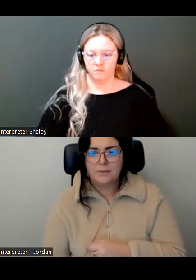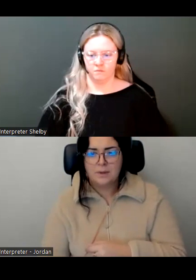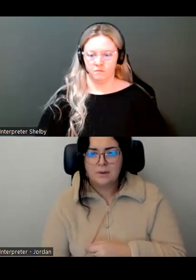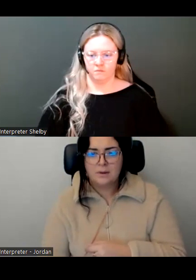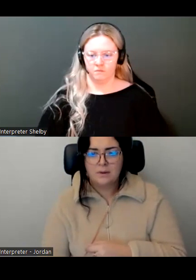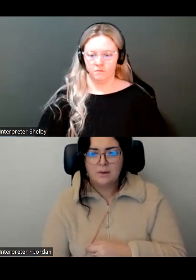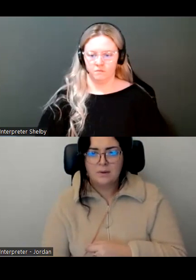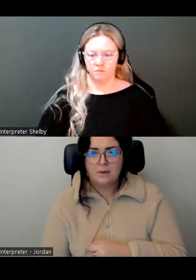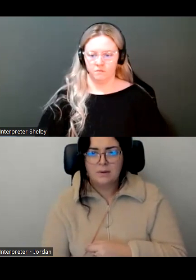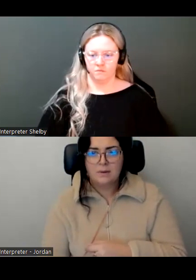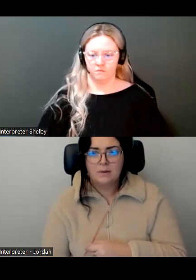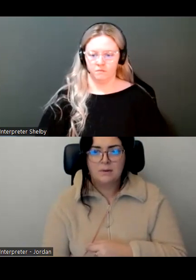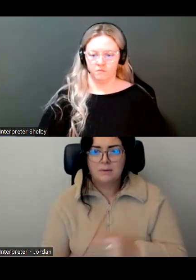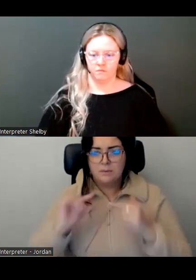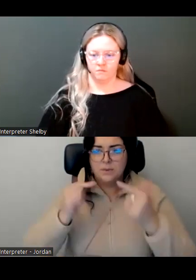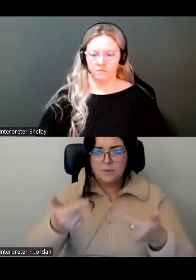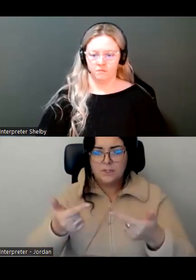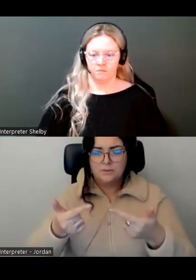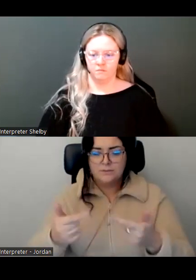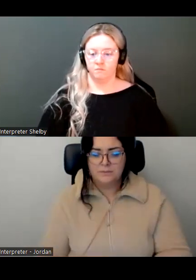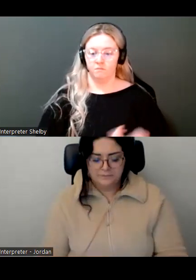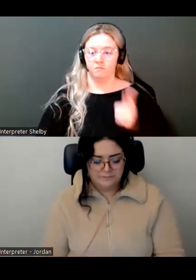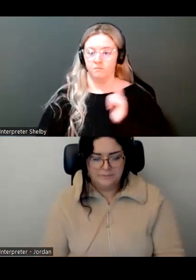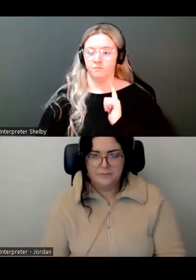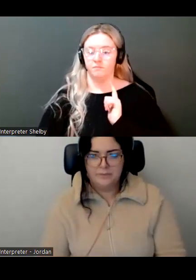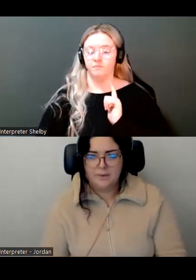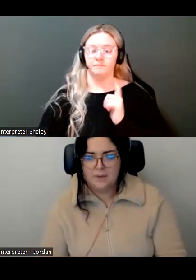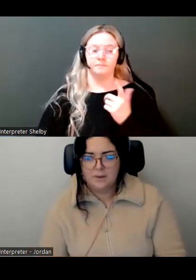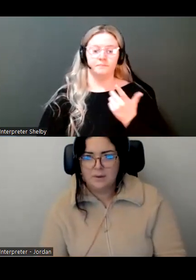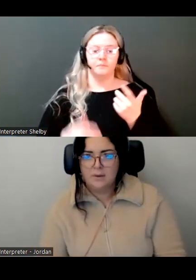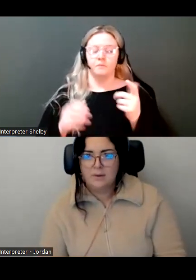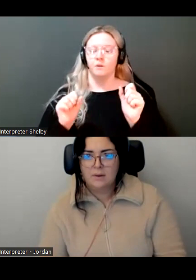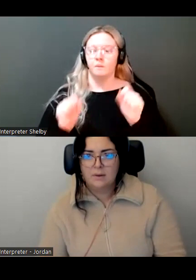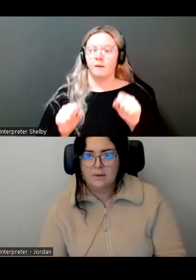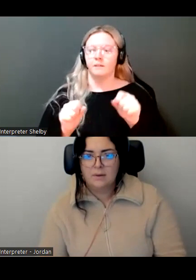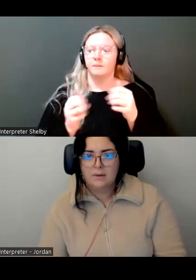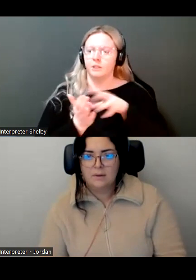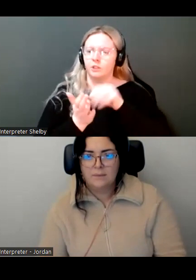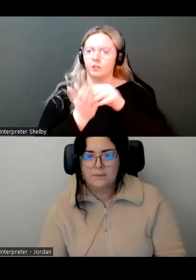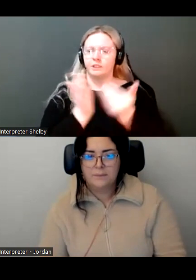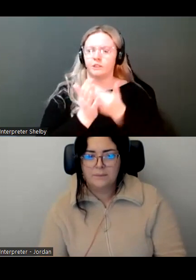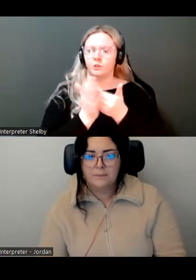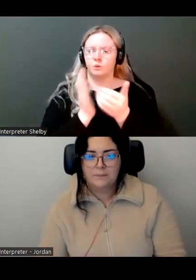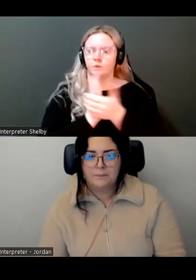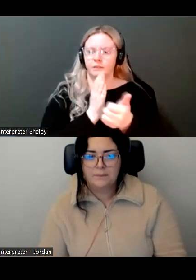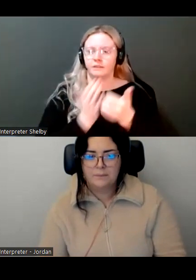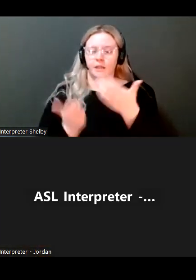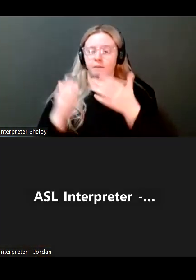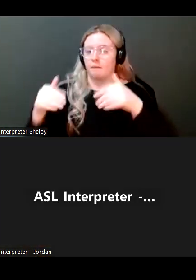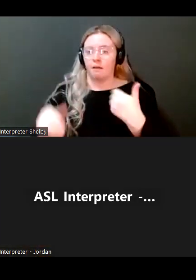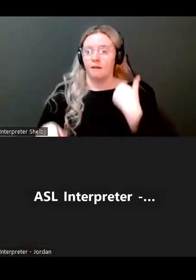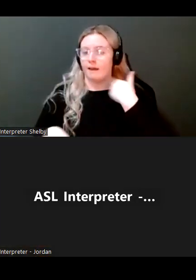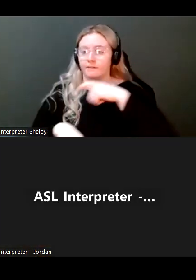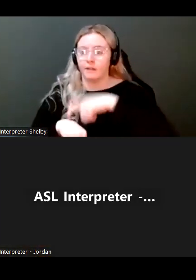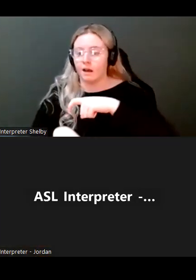always wanted to learn that I haven't got around to learning? Maybe you haven't had time, or it didn't seem important. Maybe now you have some more